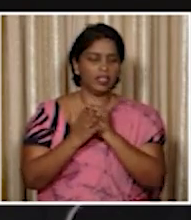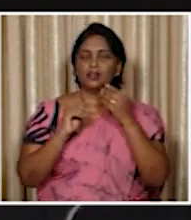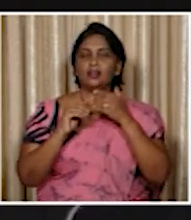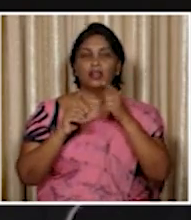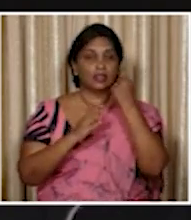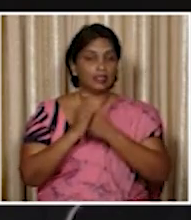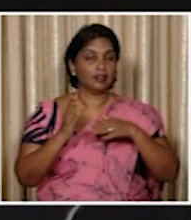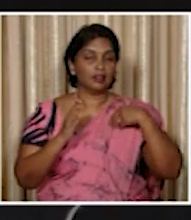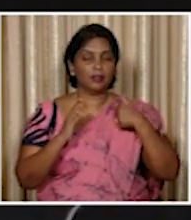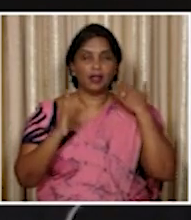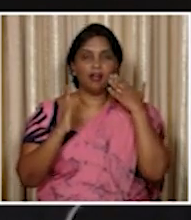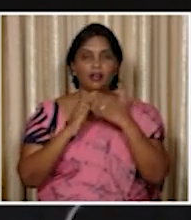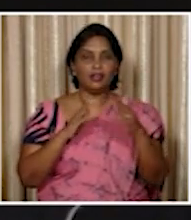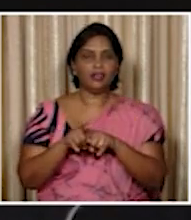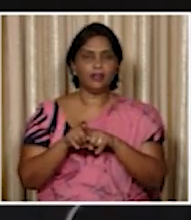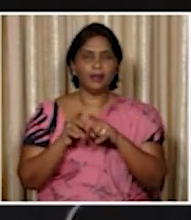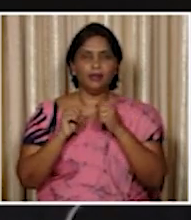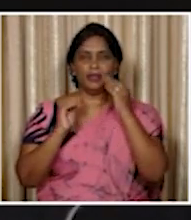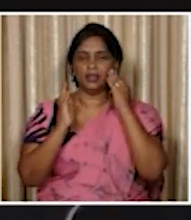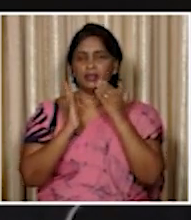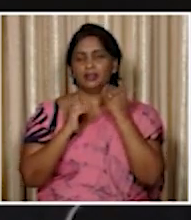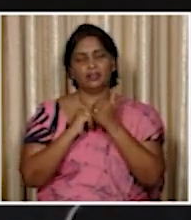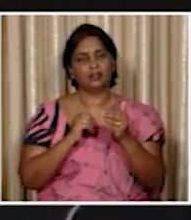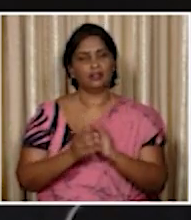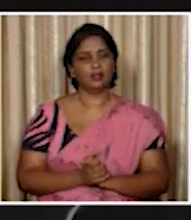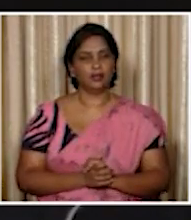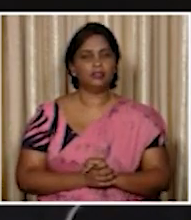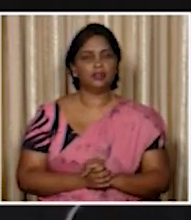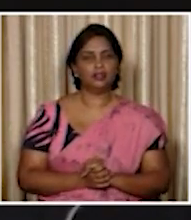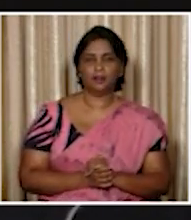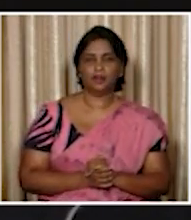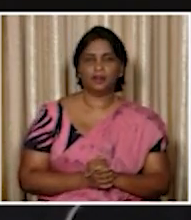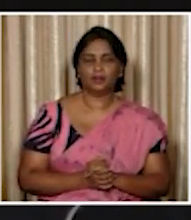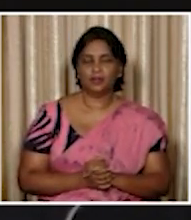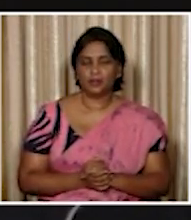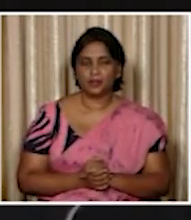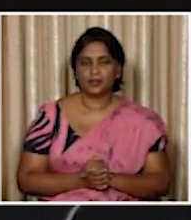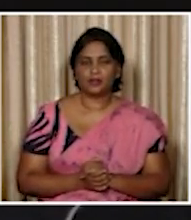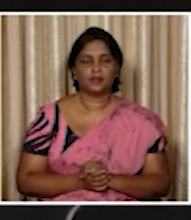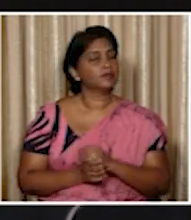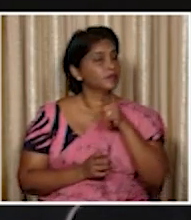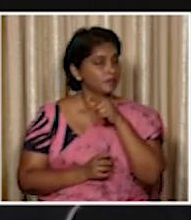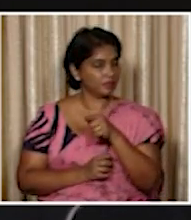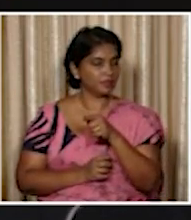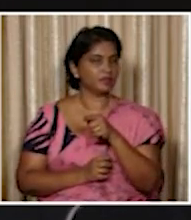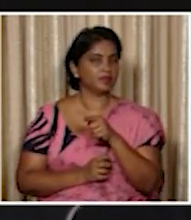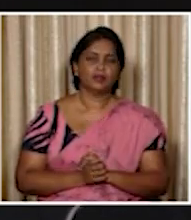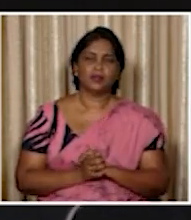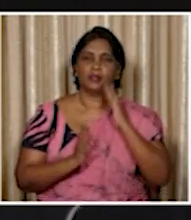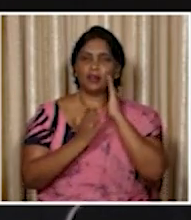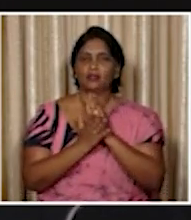clauses, when he started addressing court, even before the petitioner started addressing court, he sought permission of court to outline